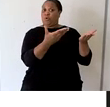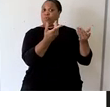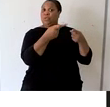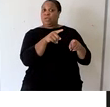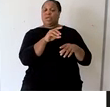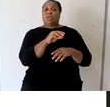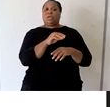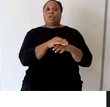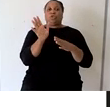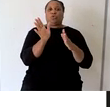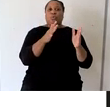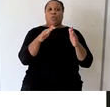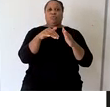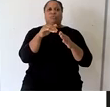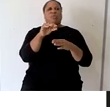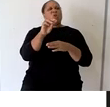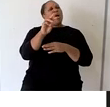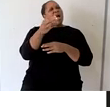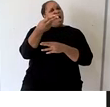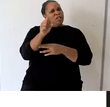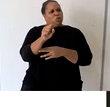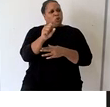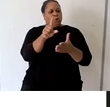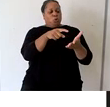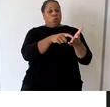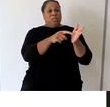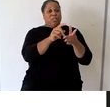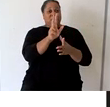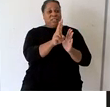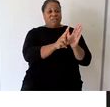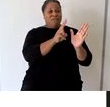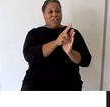Matawan Regional High School in this beautiful video from littlethings.com.